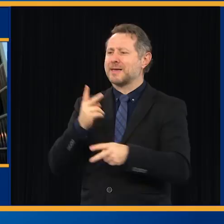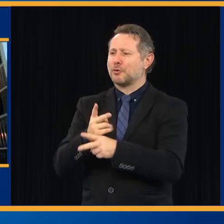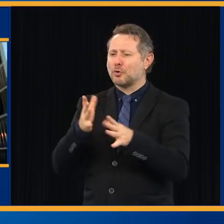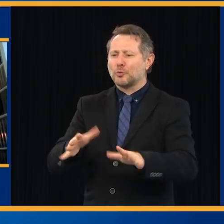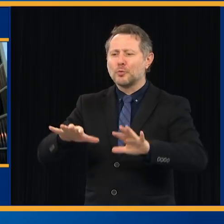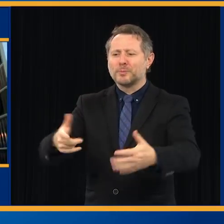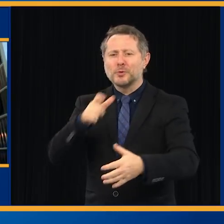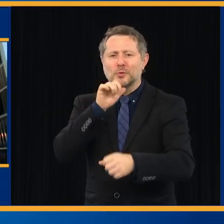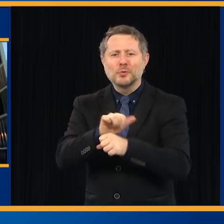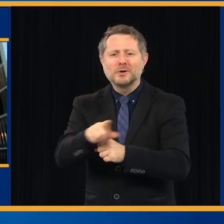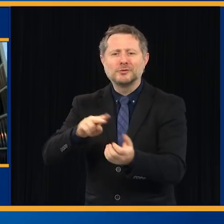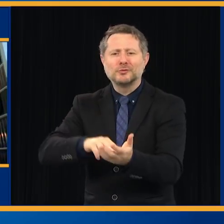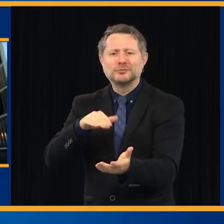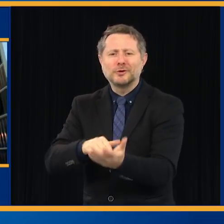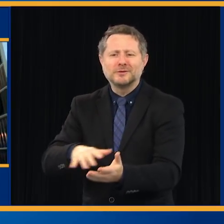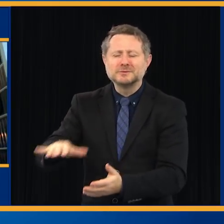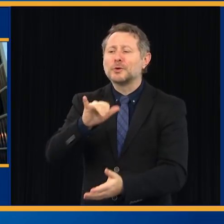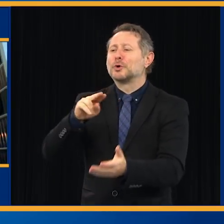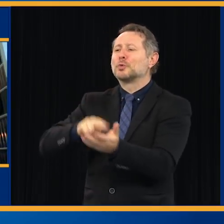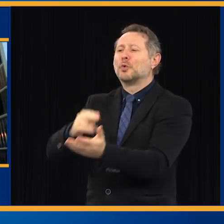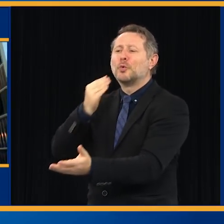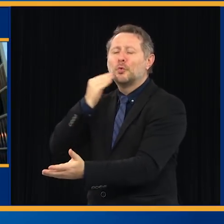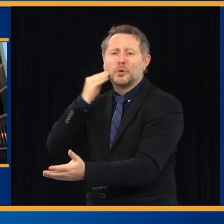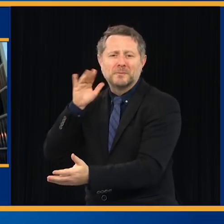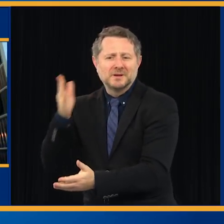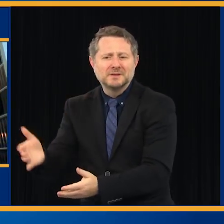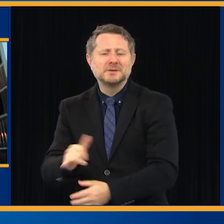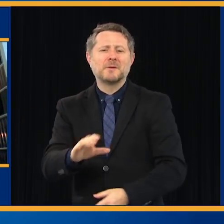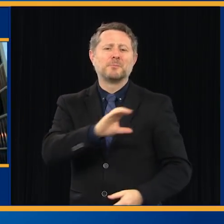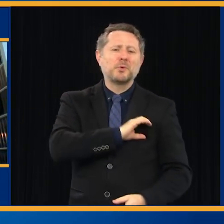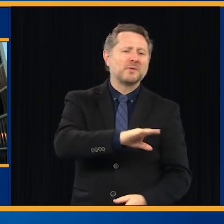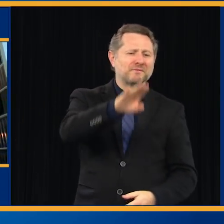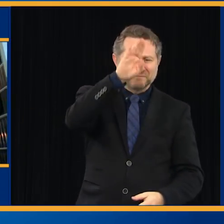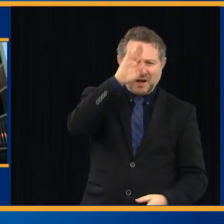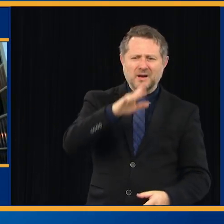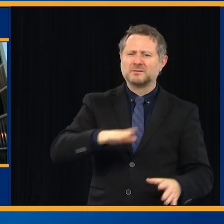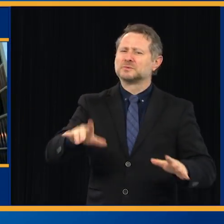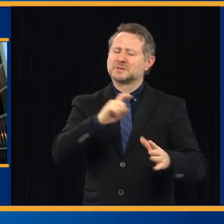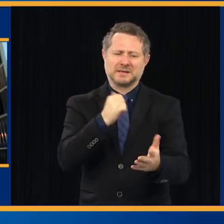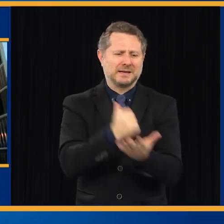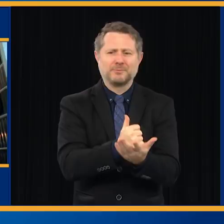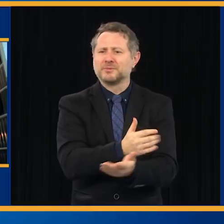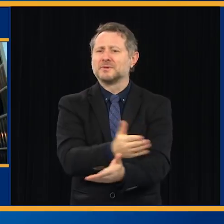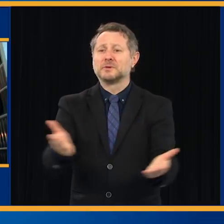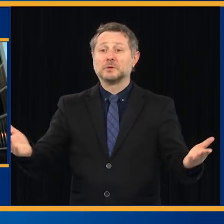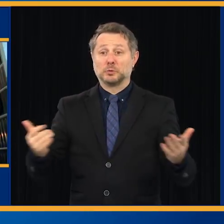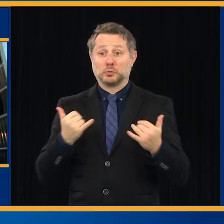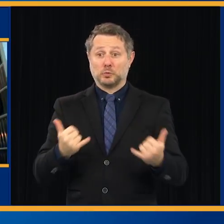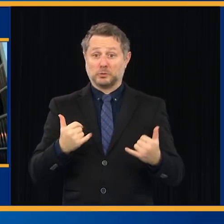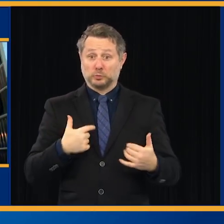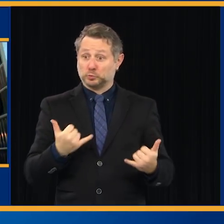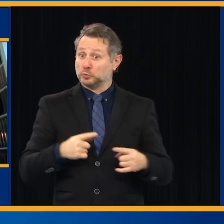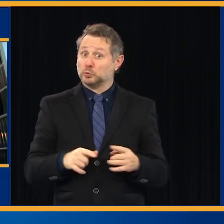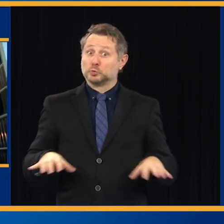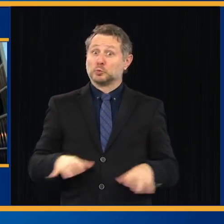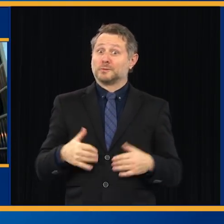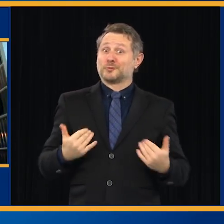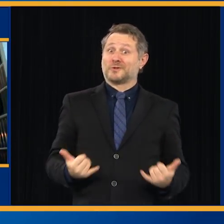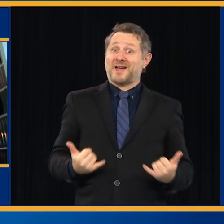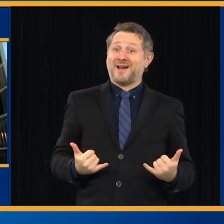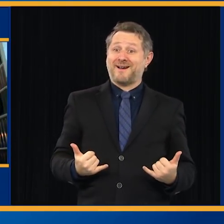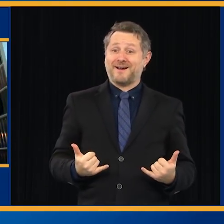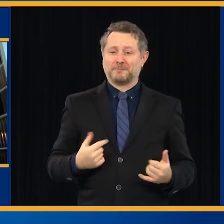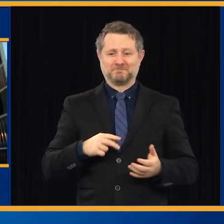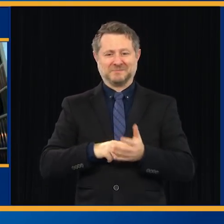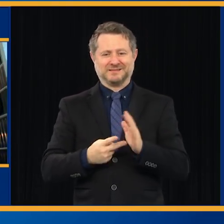care facilities, our first responders, all those things. And what you're doing here and what we're doing is actually pulling together